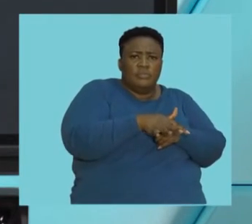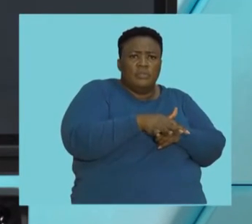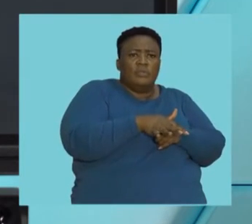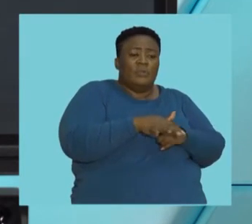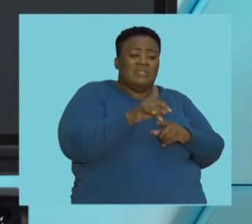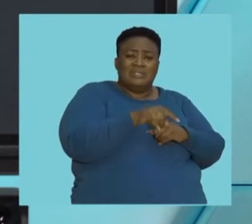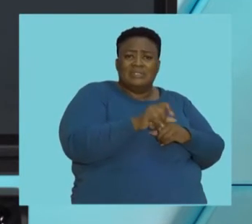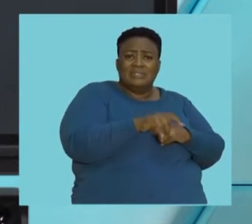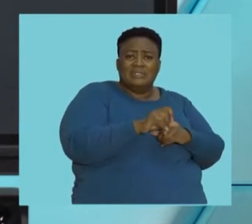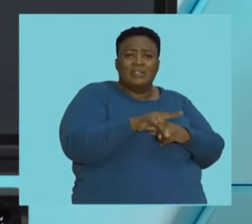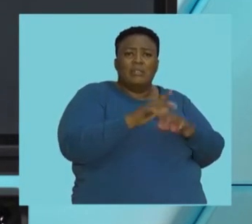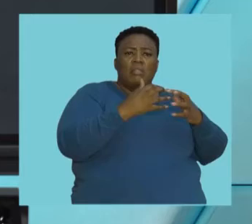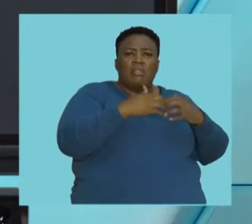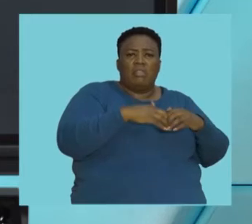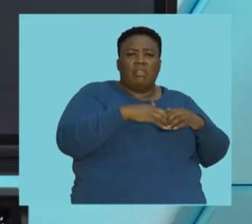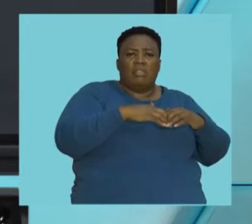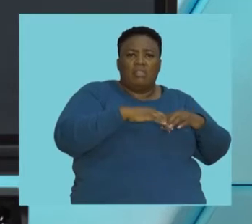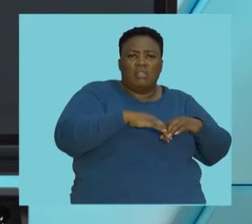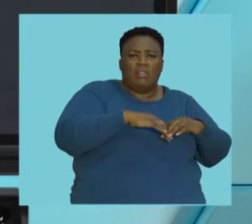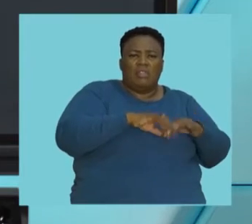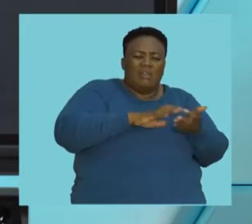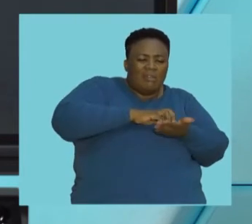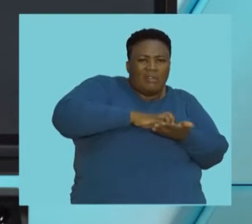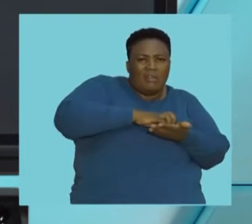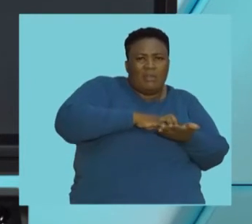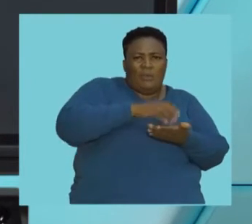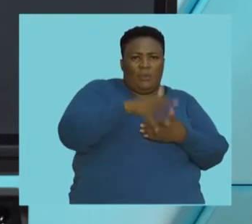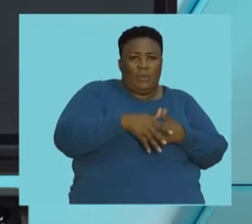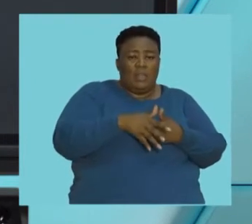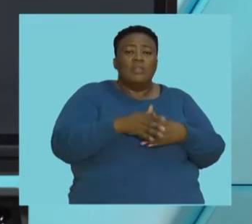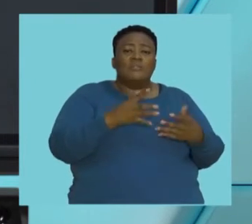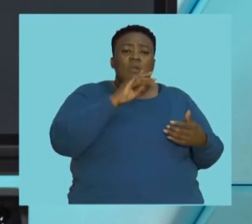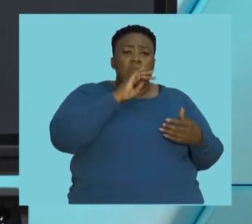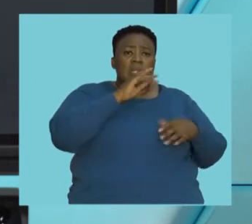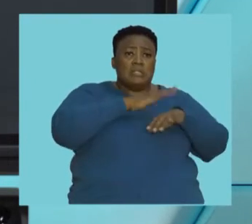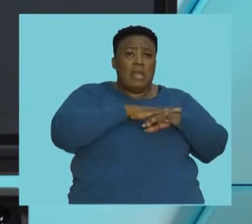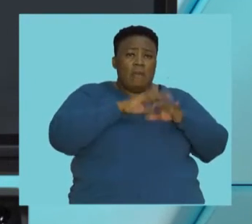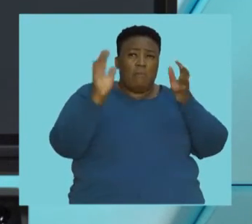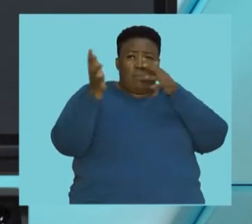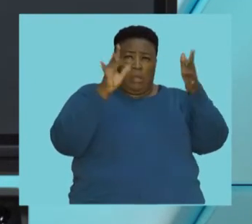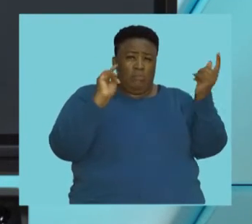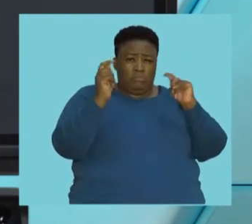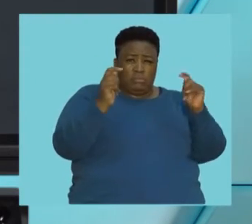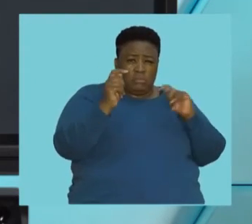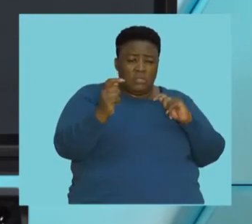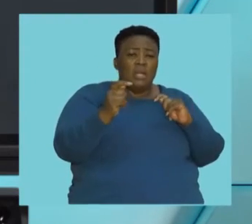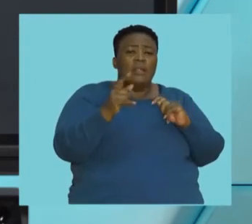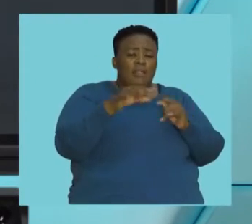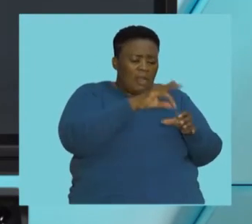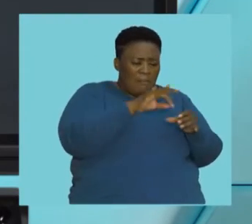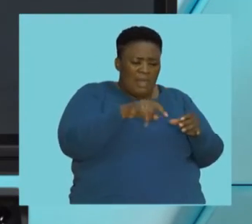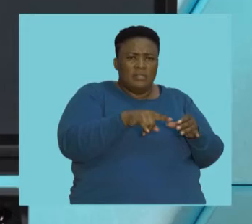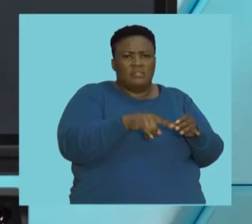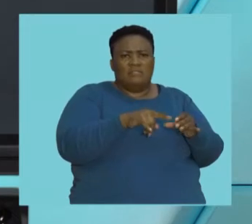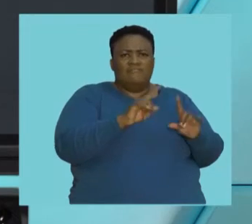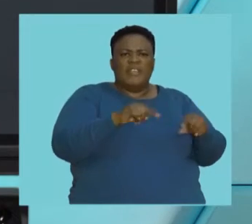not as resistant to disease or to changes in global temperature. So when these factors affect, when these plants are affected